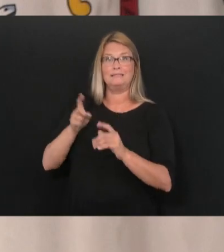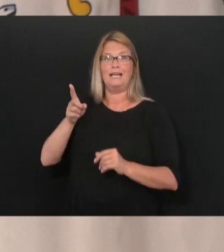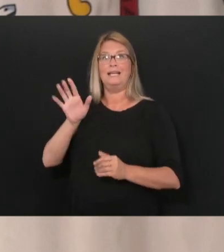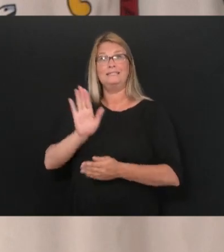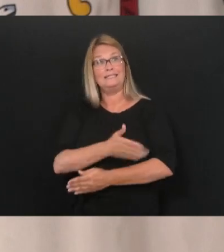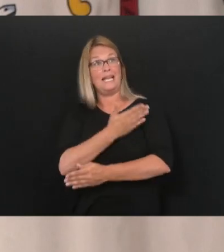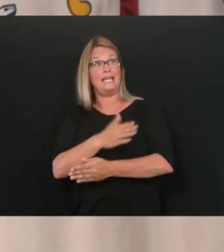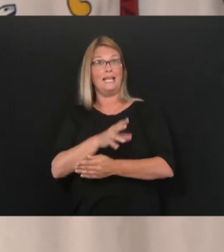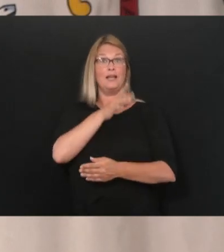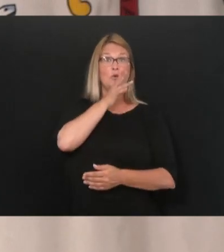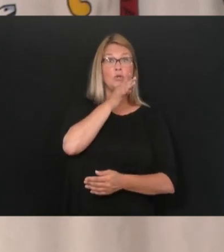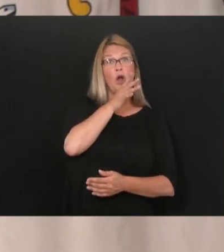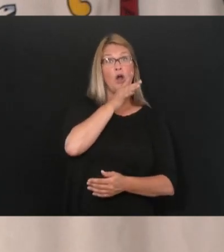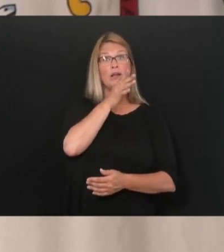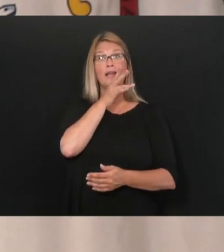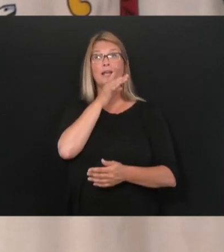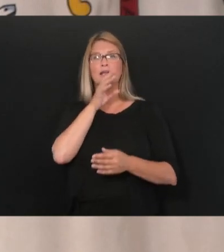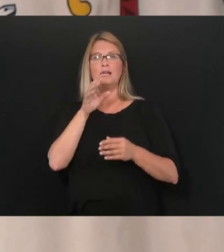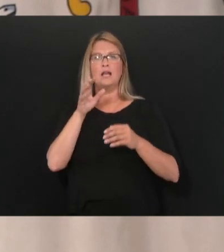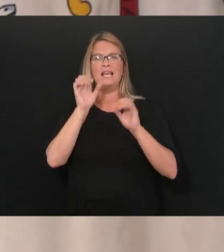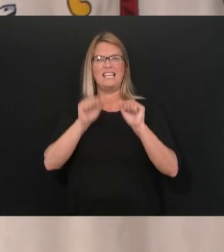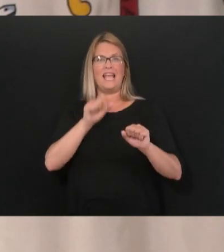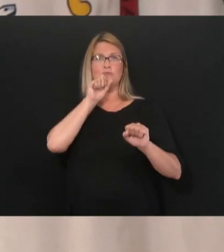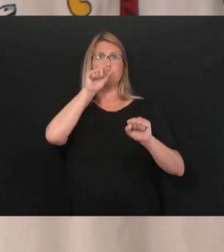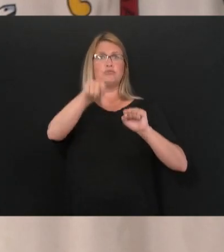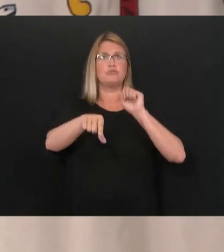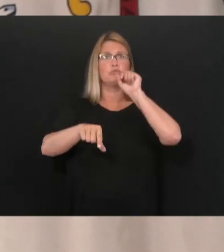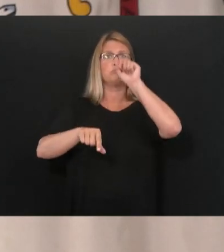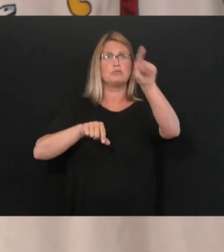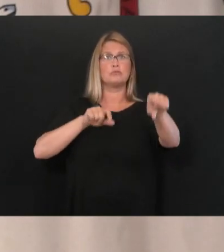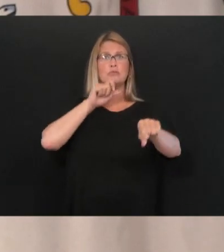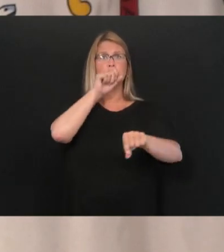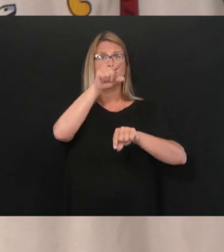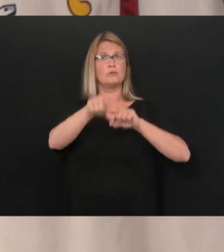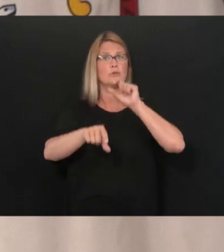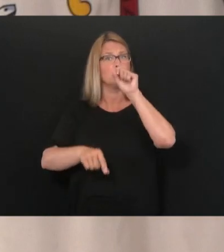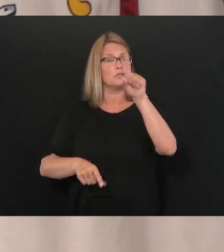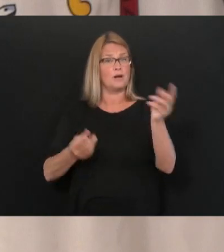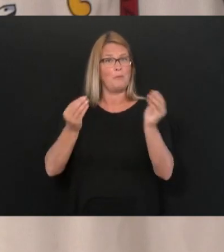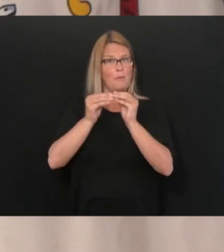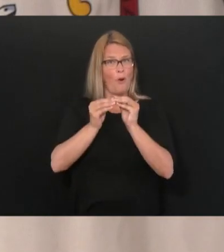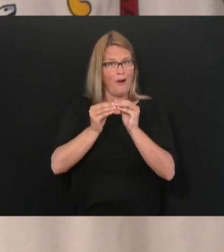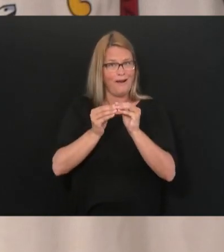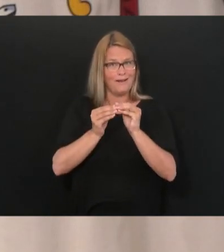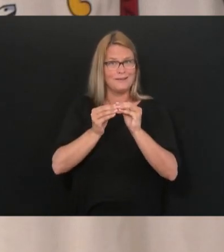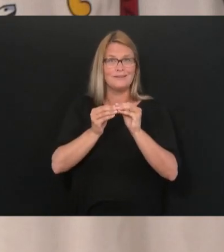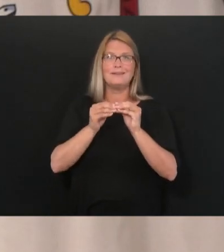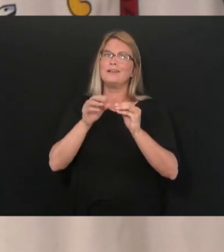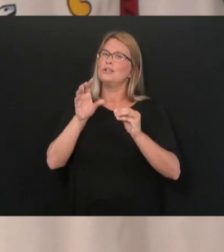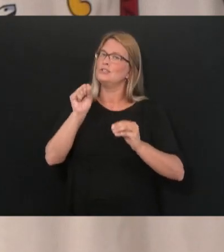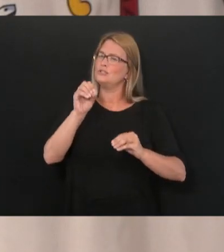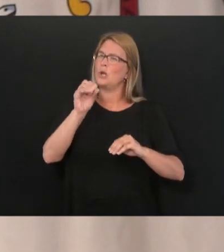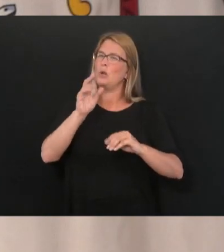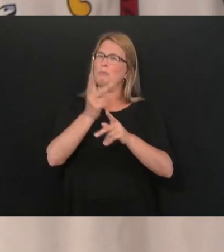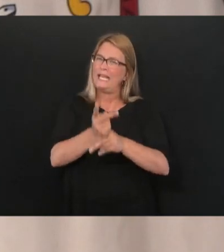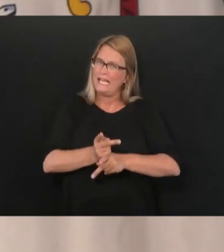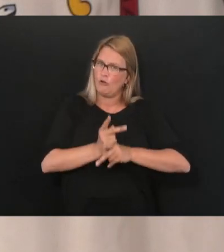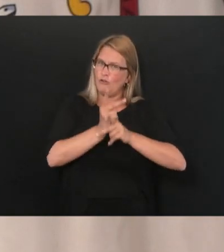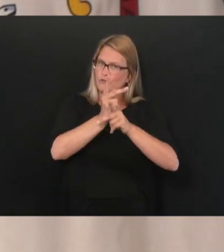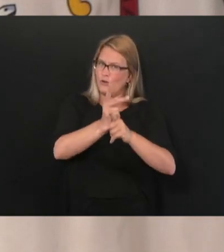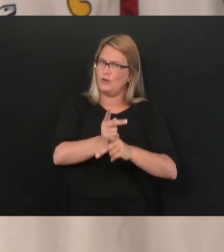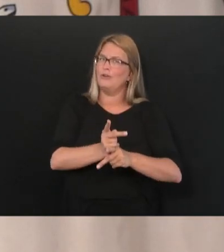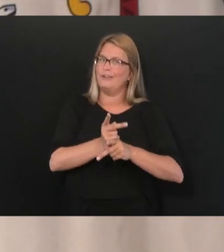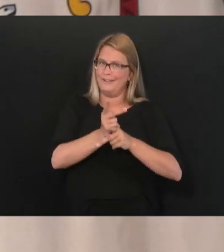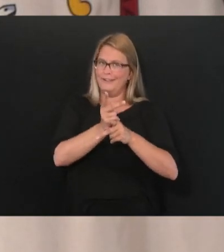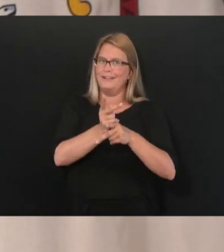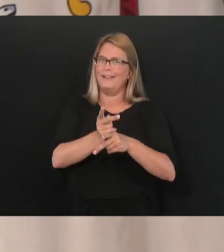and everything spews this terrible disease and everything. And so be cautious, just be cautious. That's all I'm